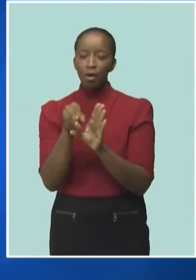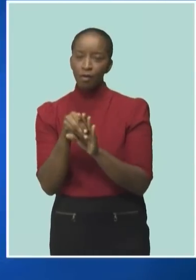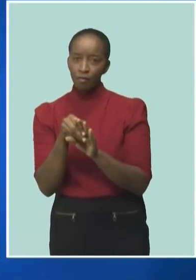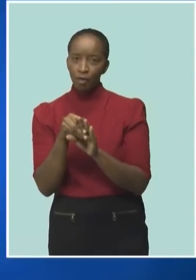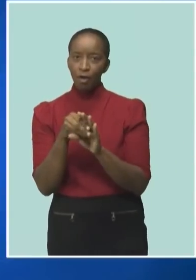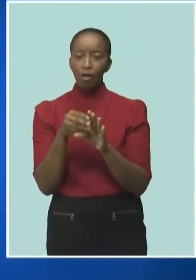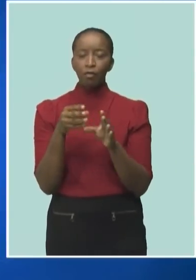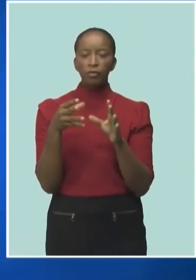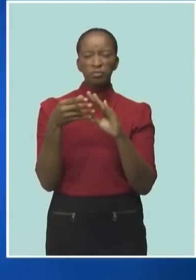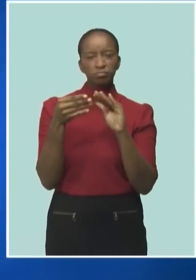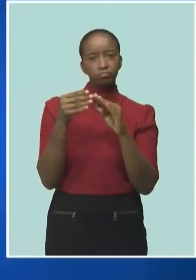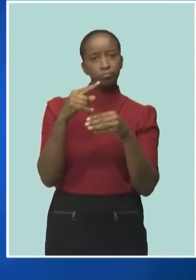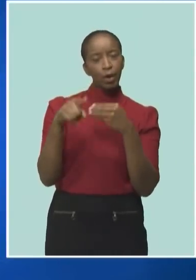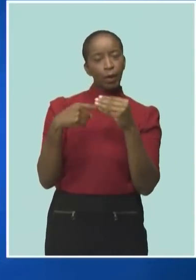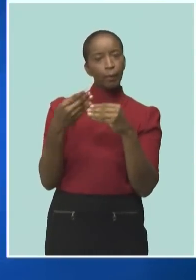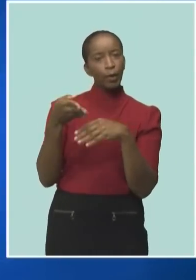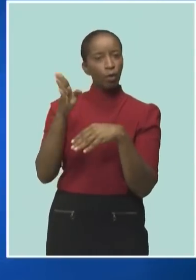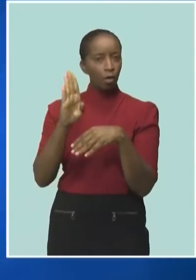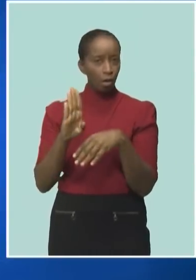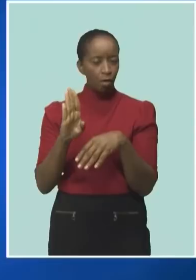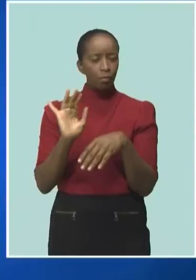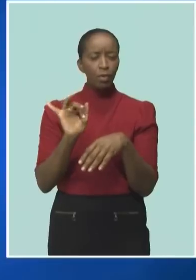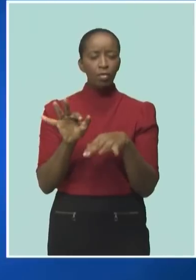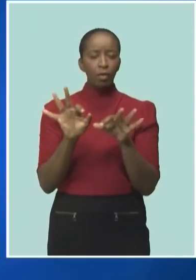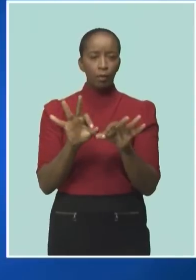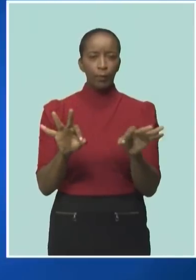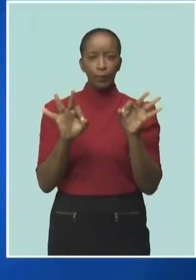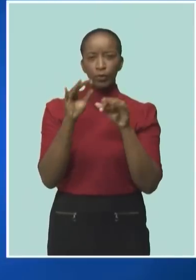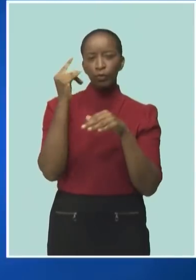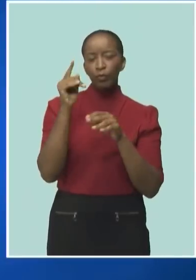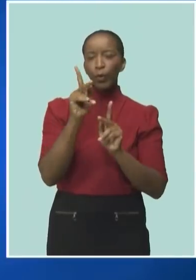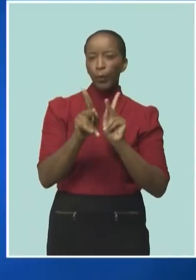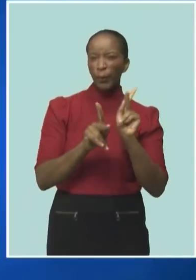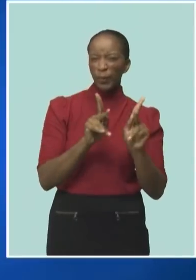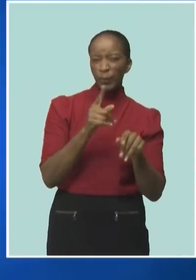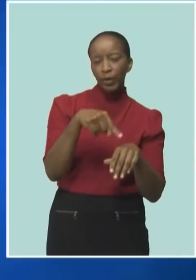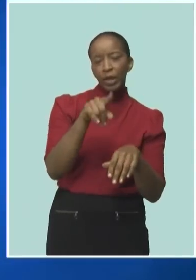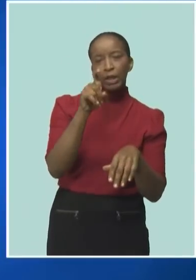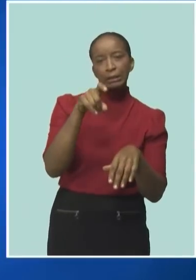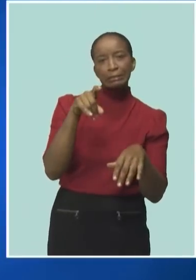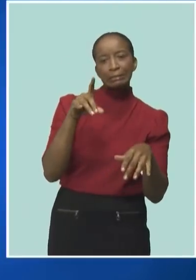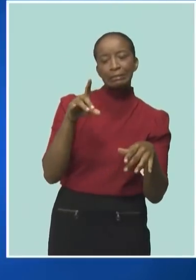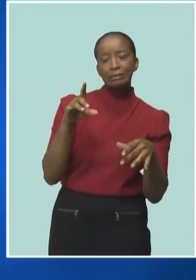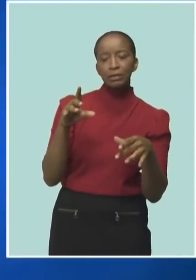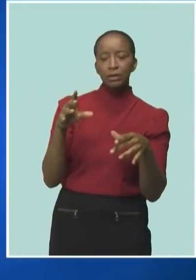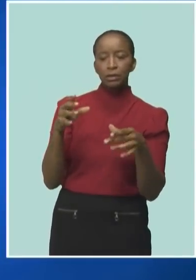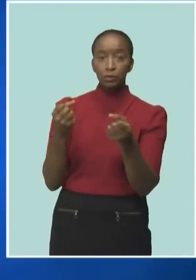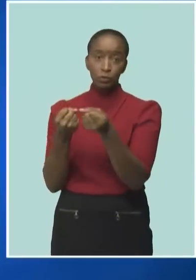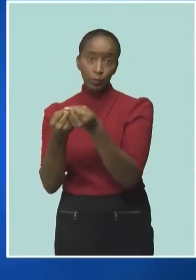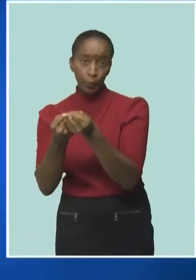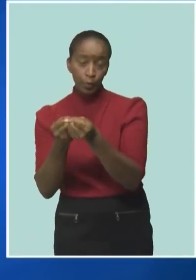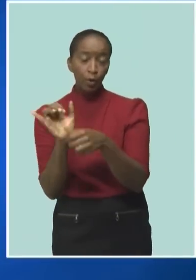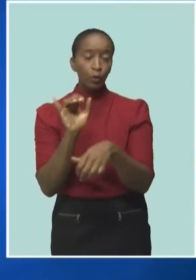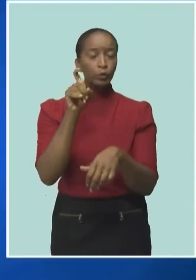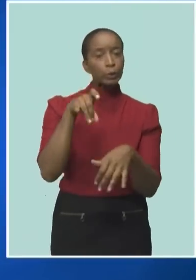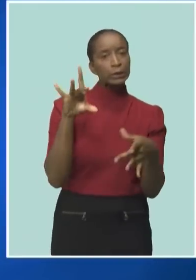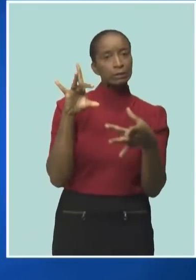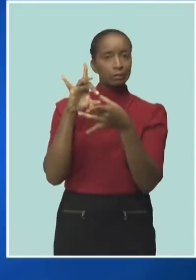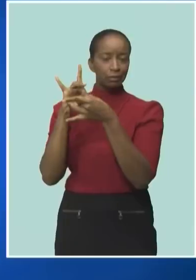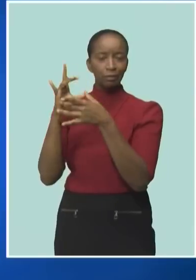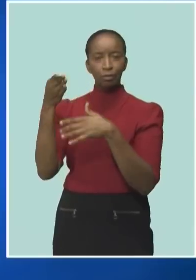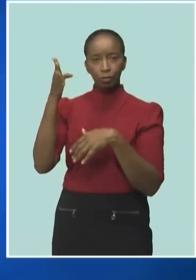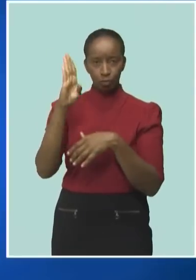spiritual needs. And we must accept that there is a need for both. In many cases,